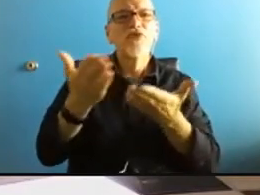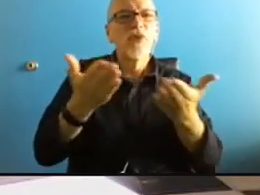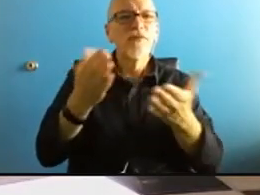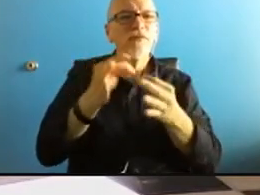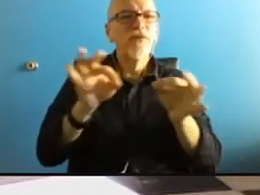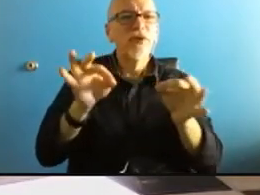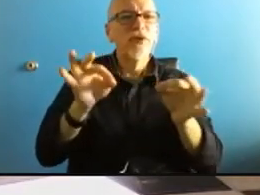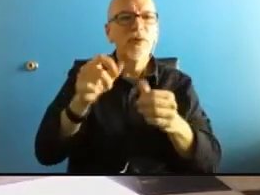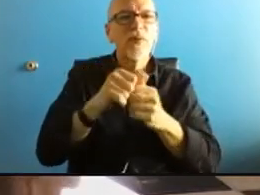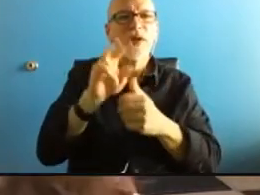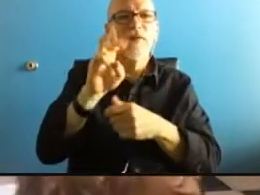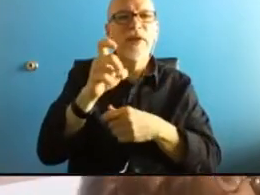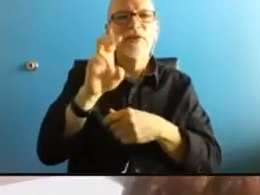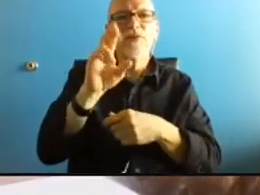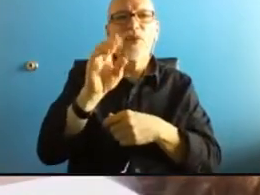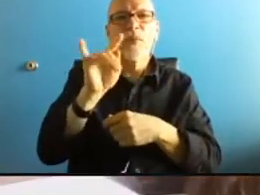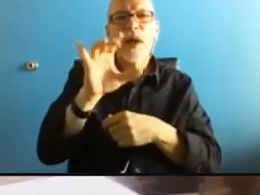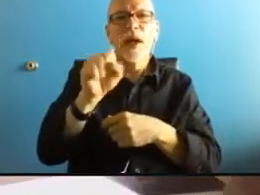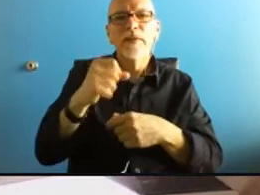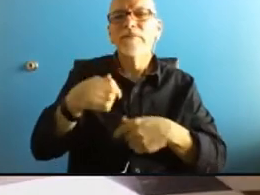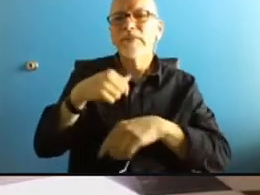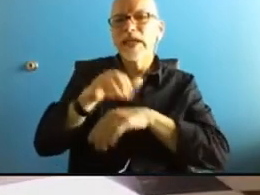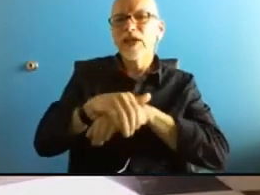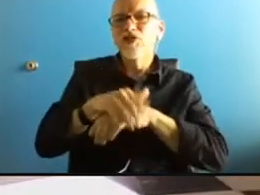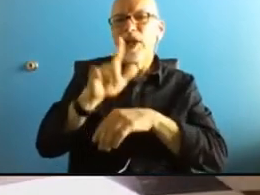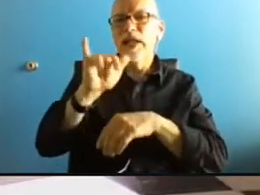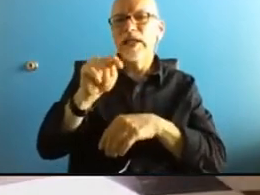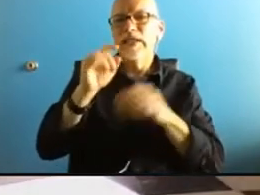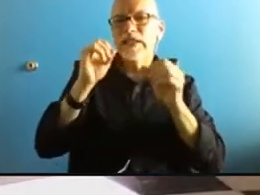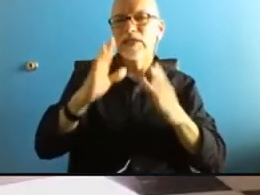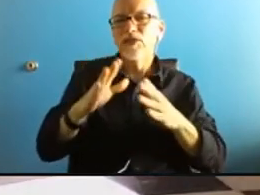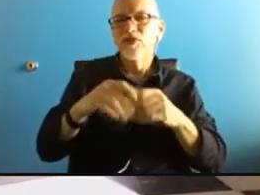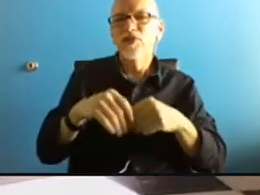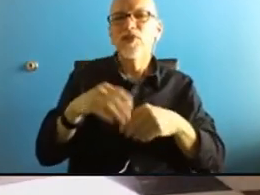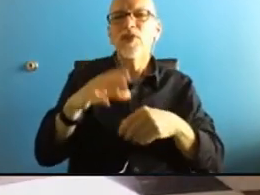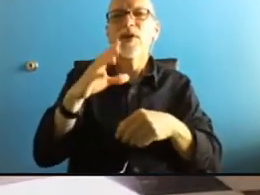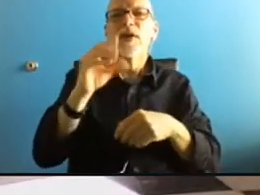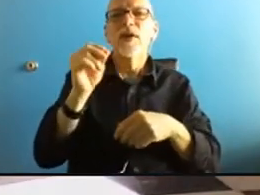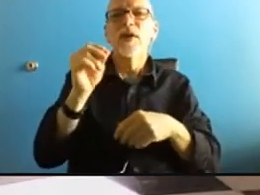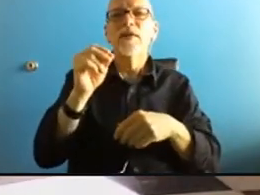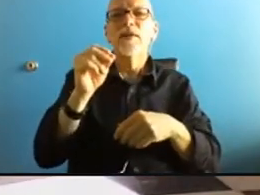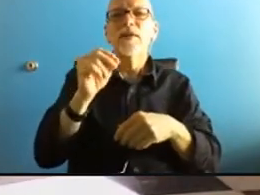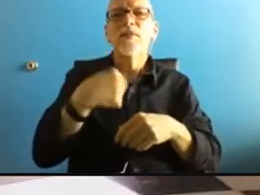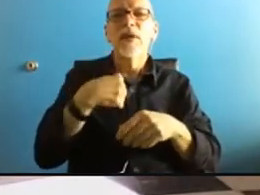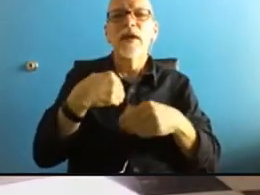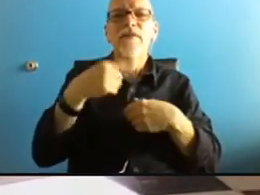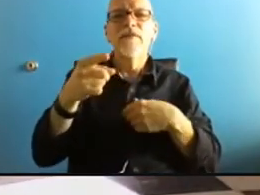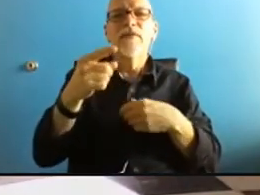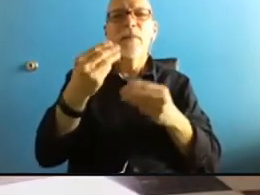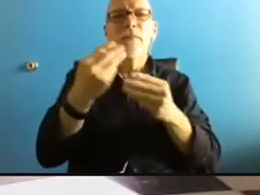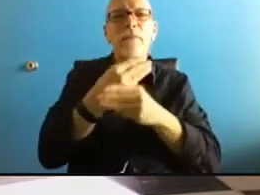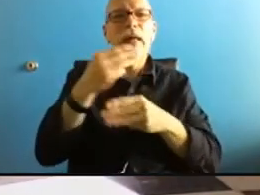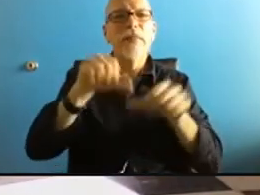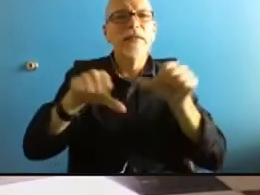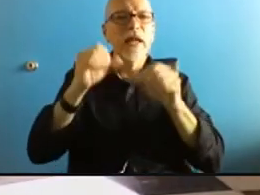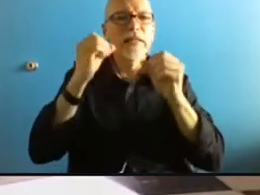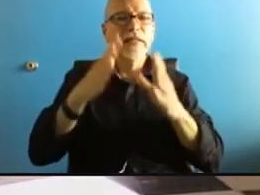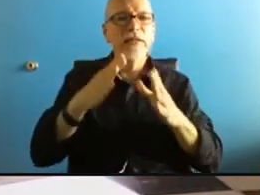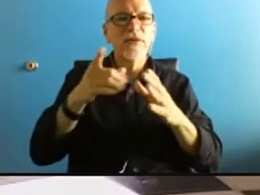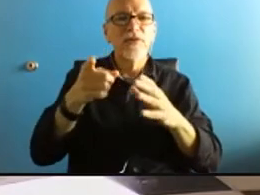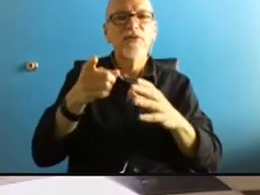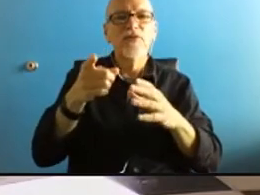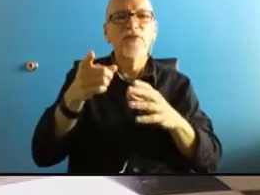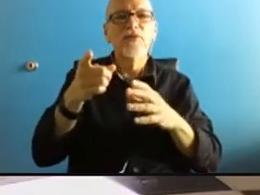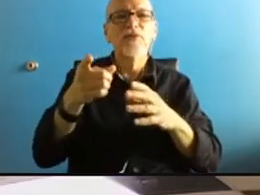VEX Robotics. I'm the English Lit teacher, and we also have a math science teacher to